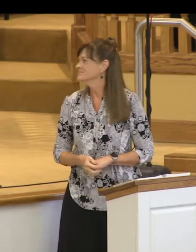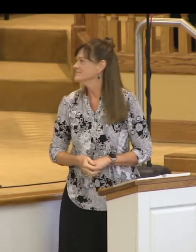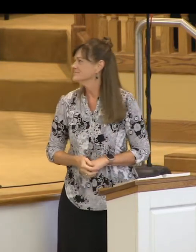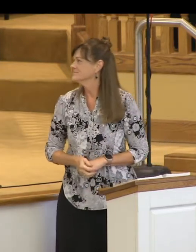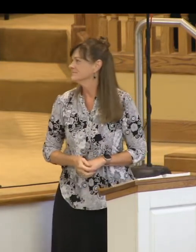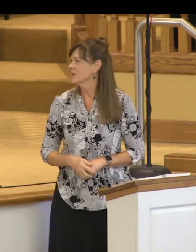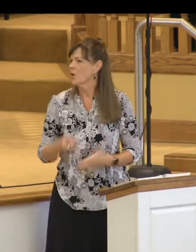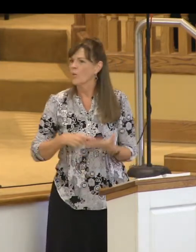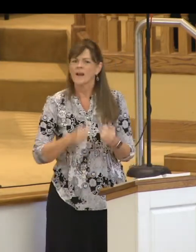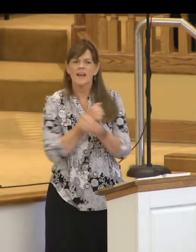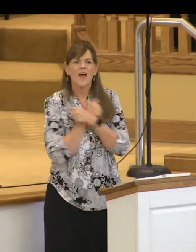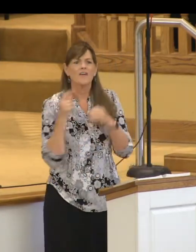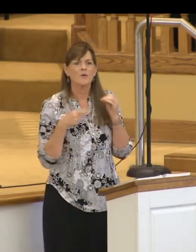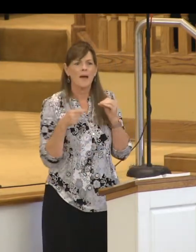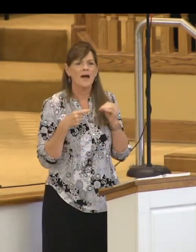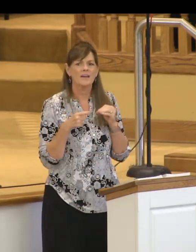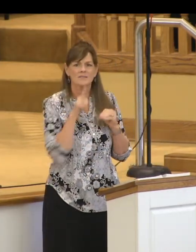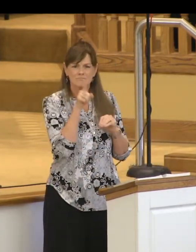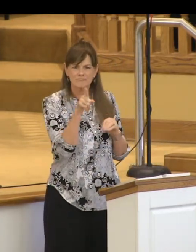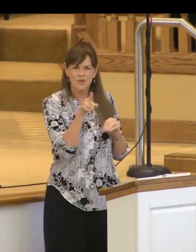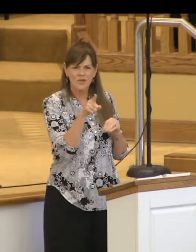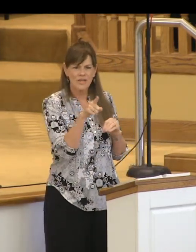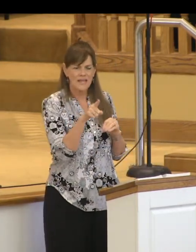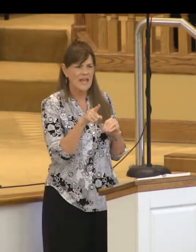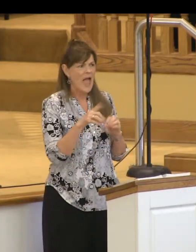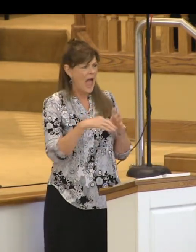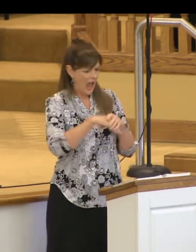What I love about it is, out of those